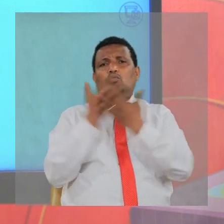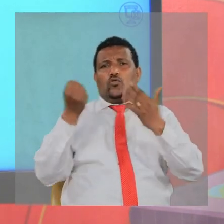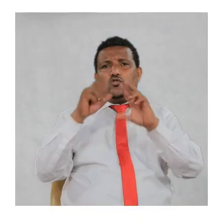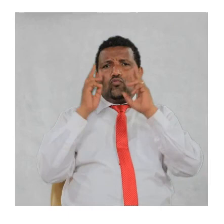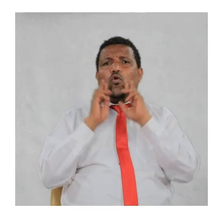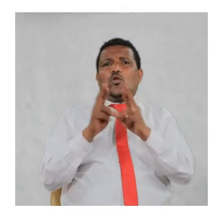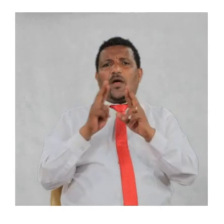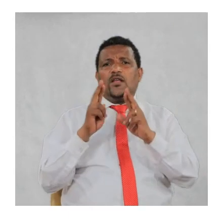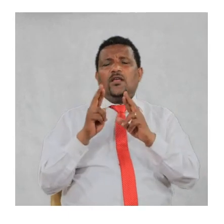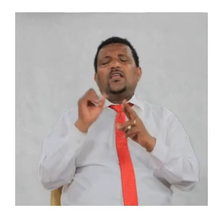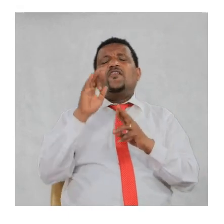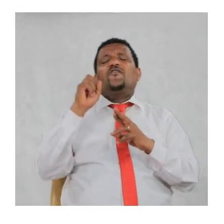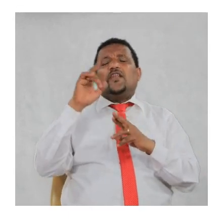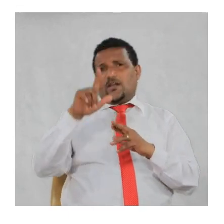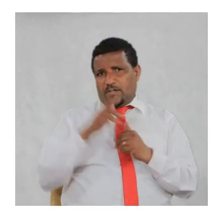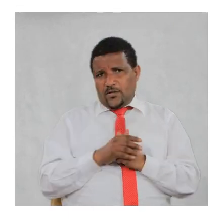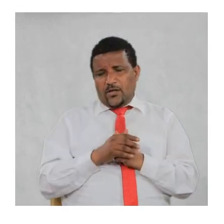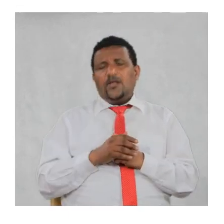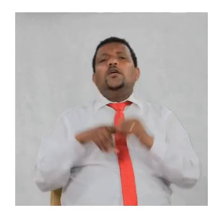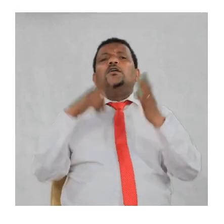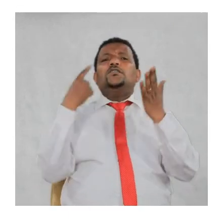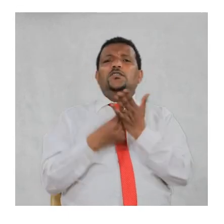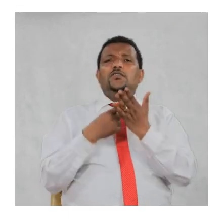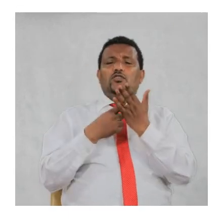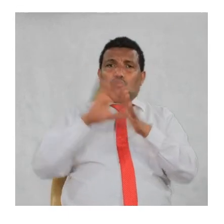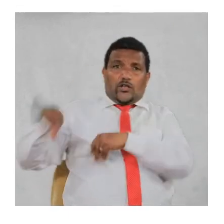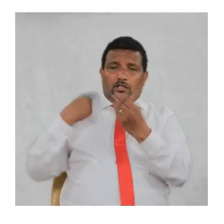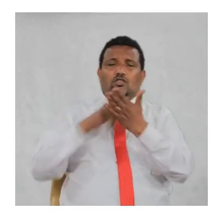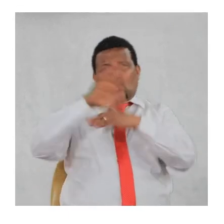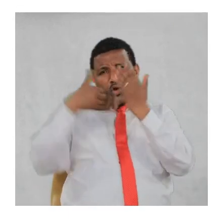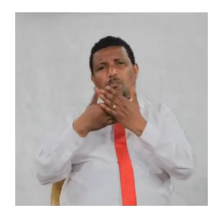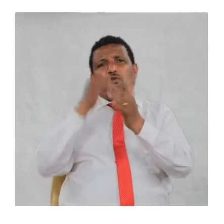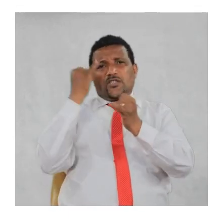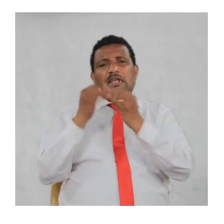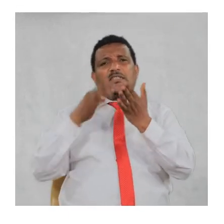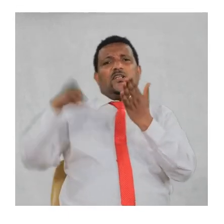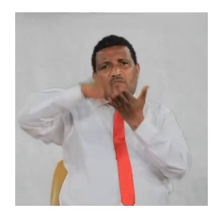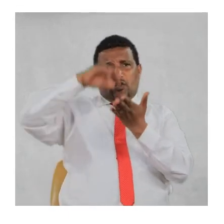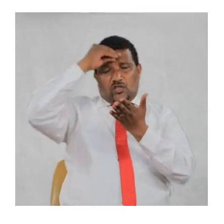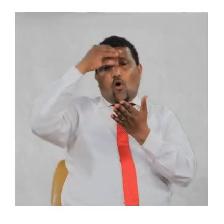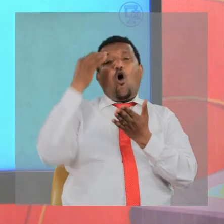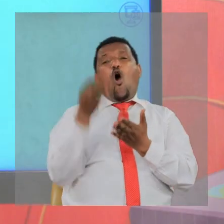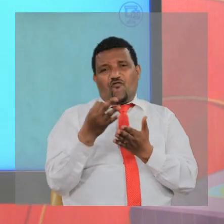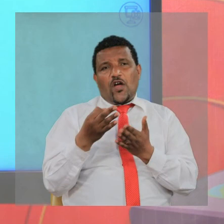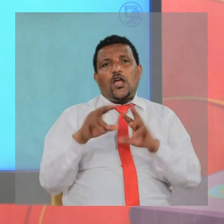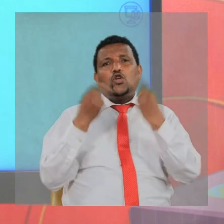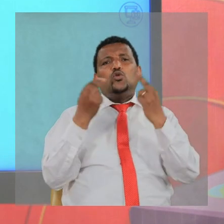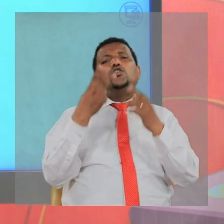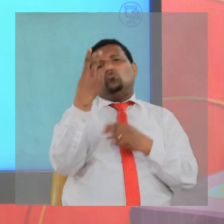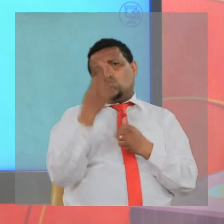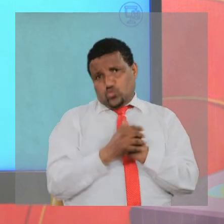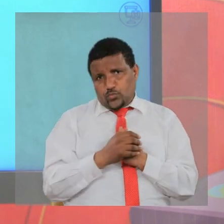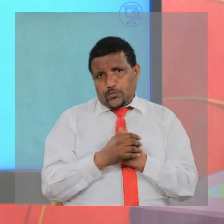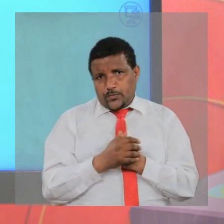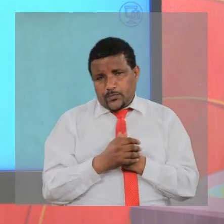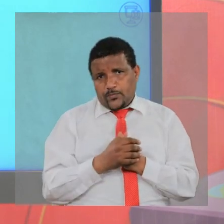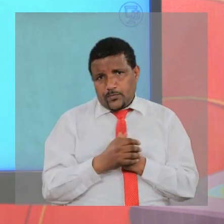or inferior? Students, this is all about the last revision of Unit 2.